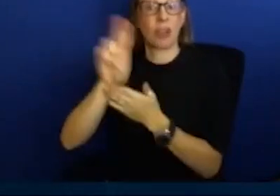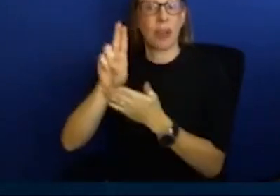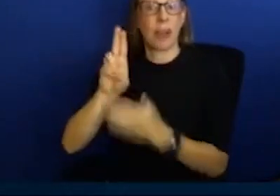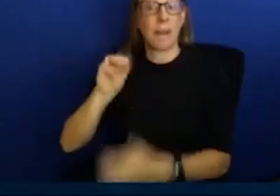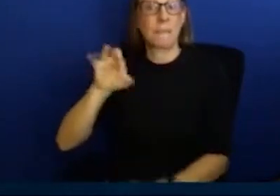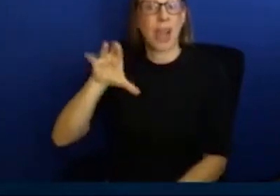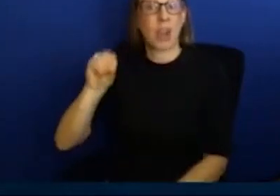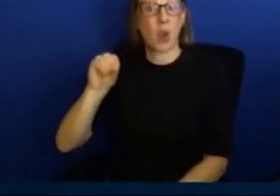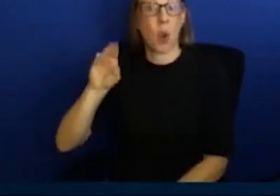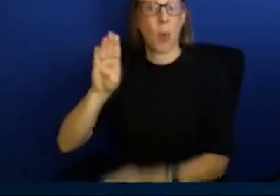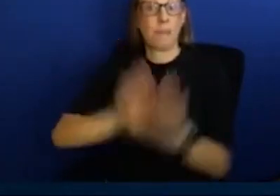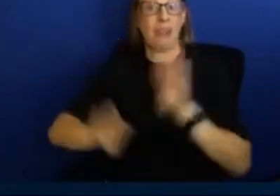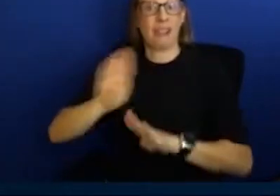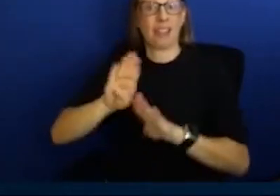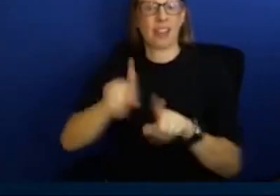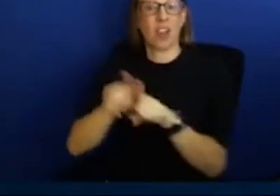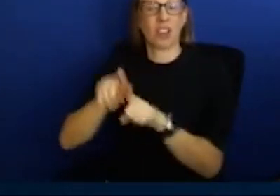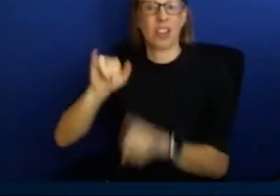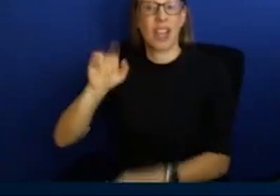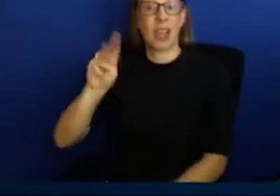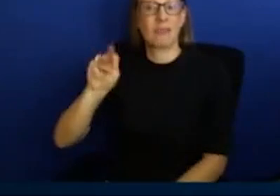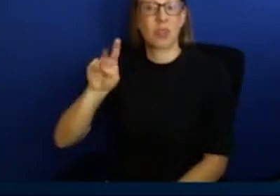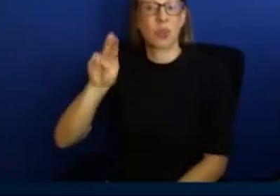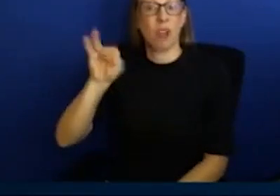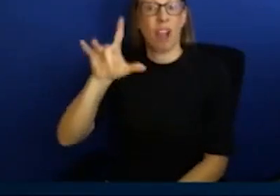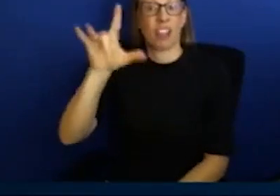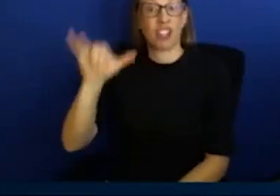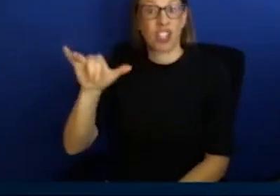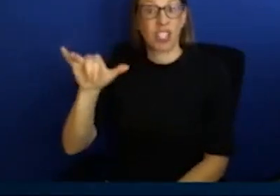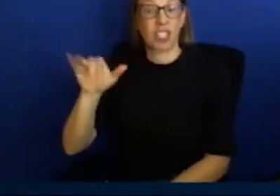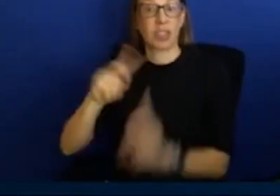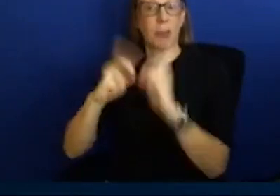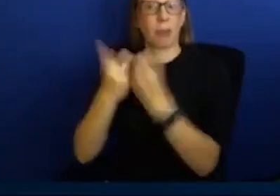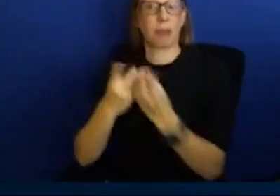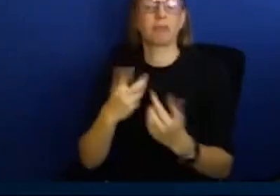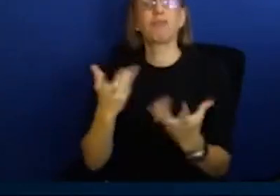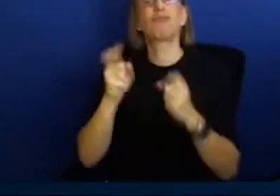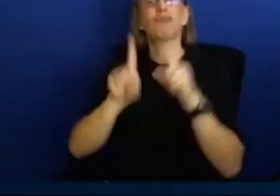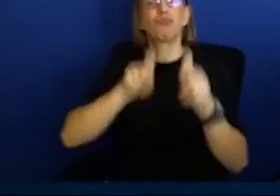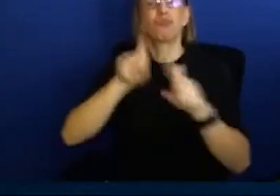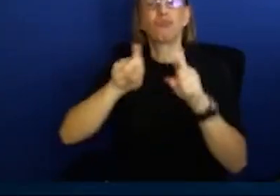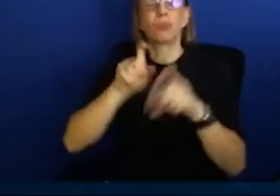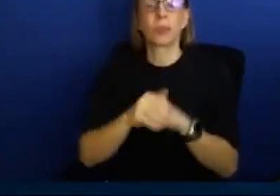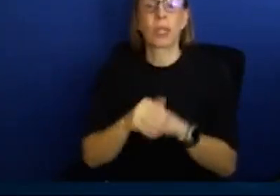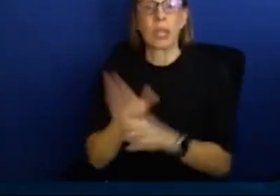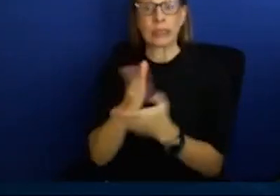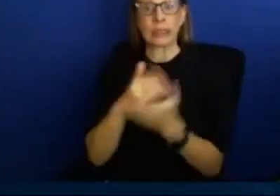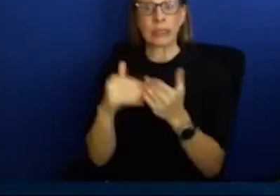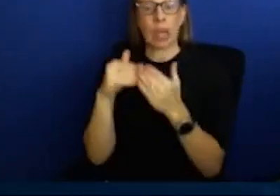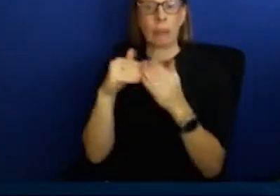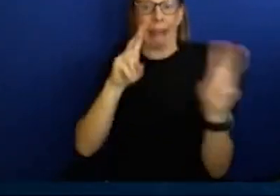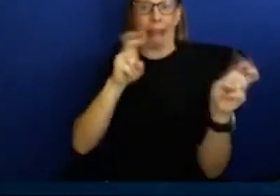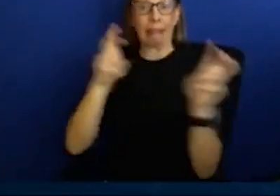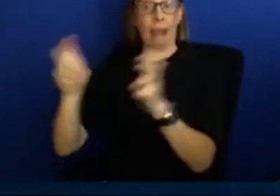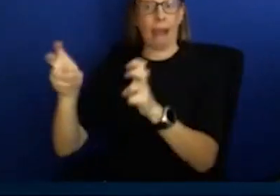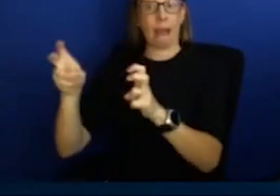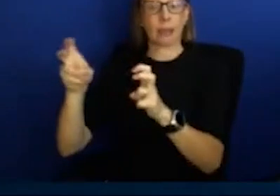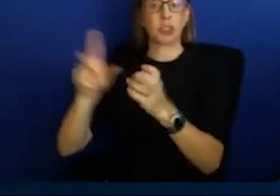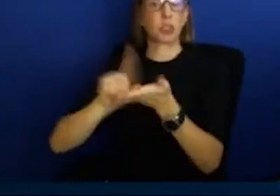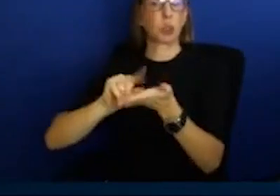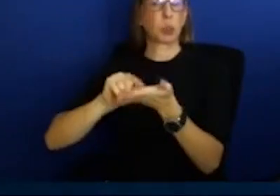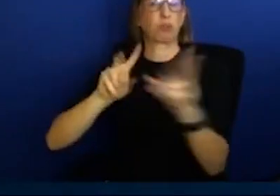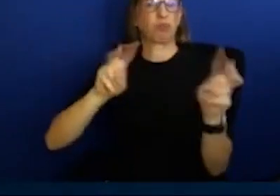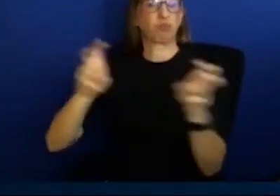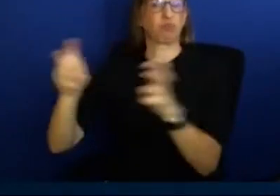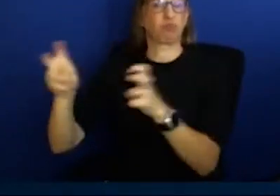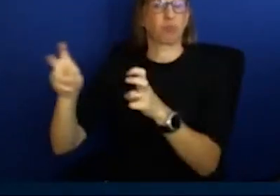and immunology department. So I just want to ask you a couple of questions. So some of the headlines that have been surrounding